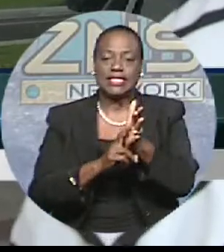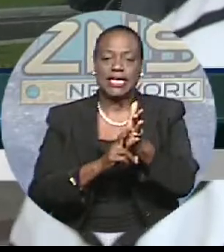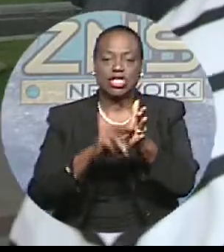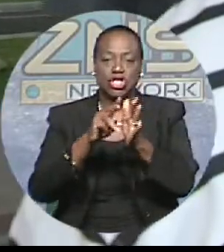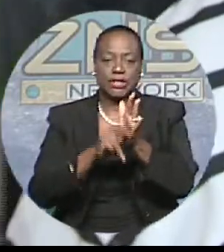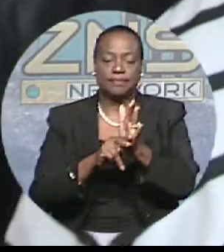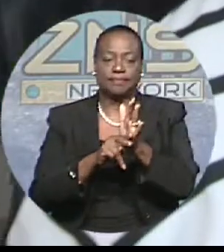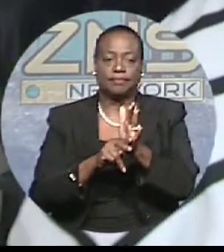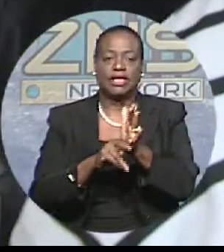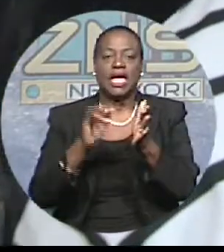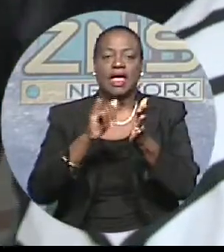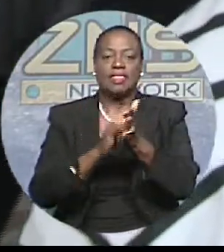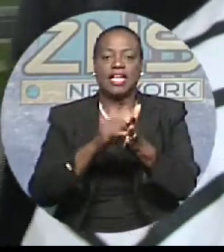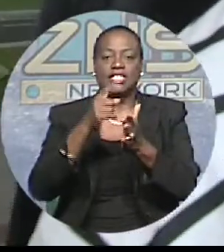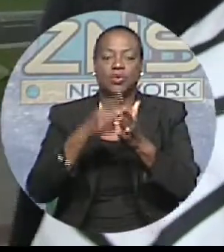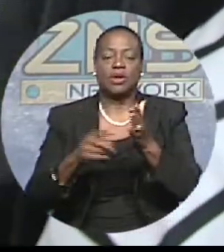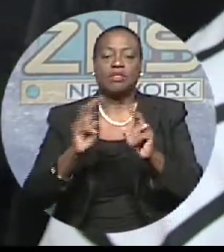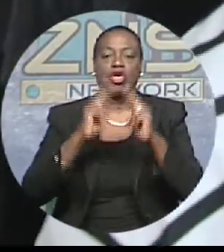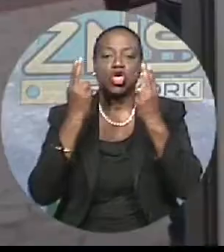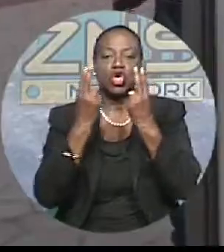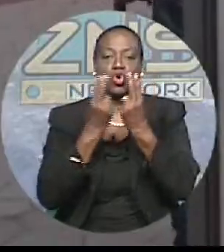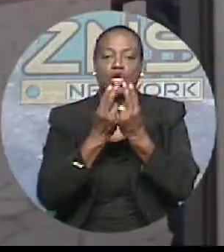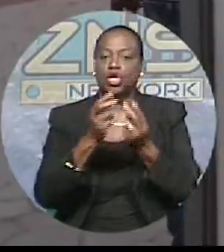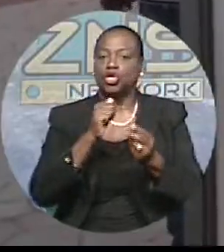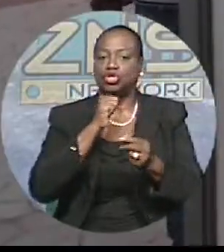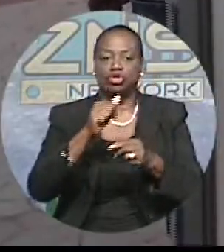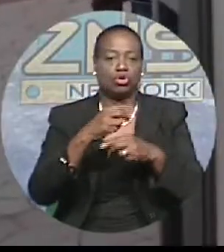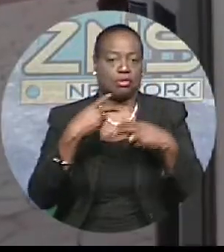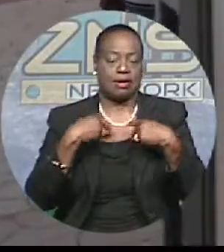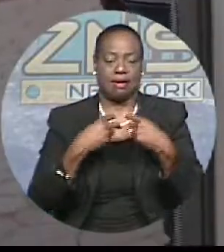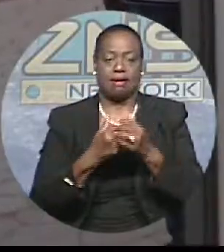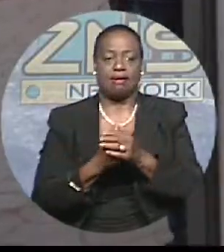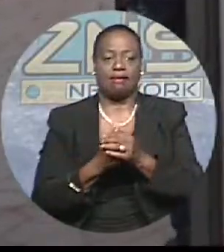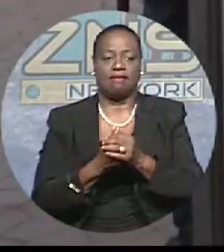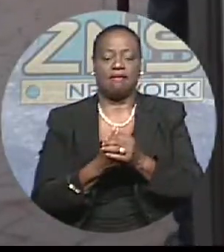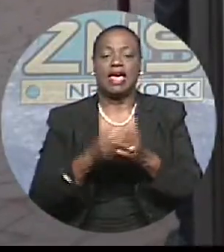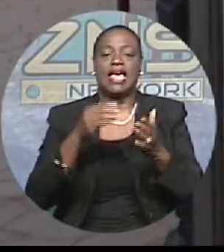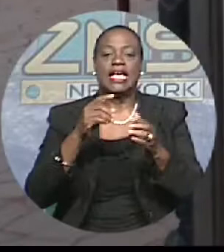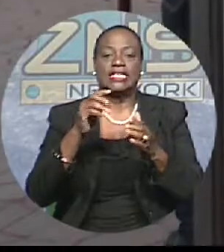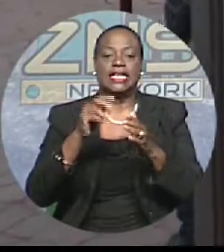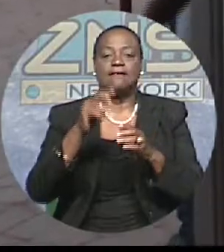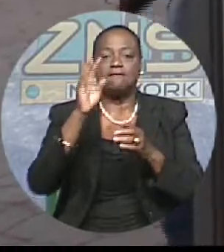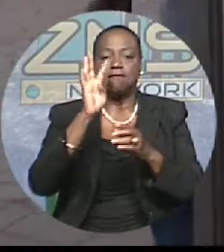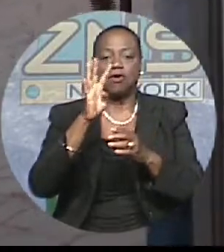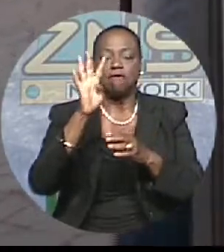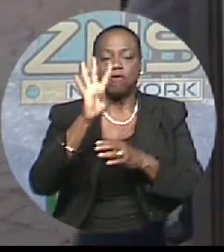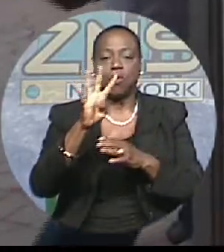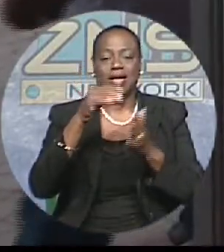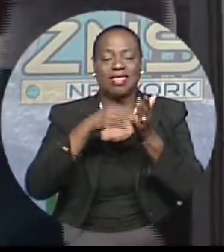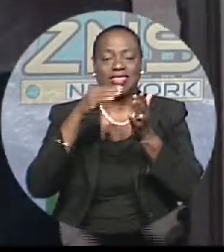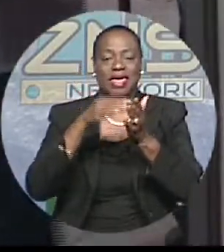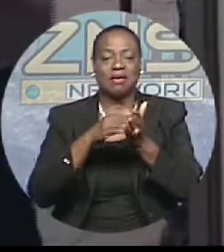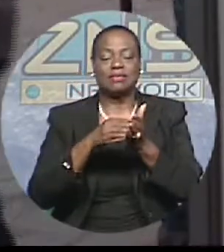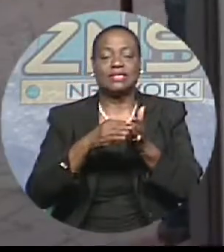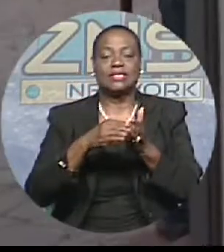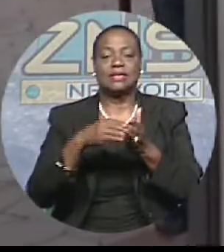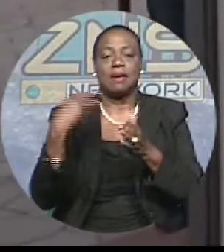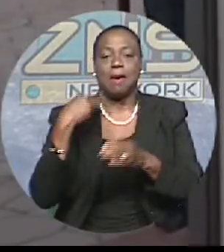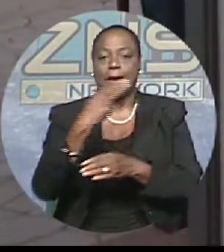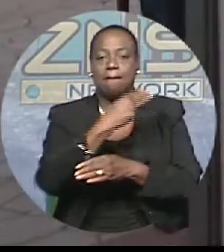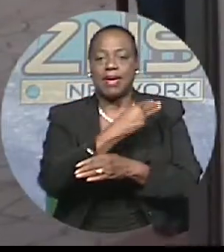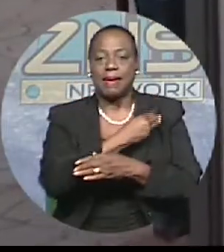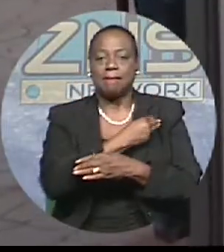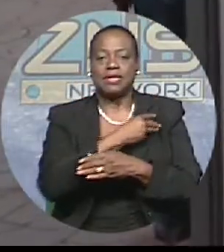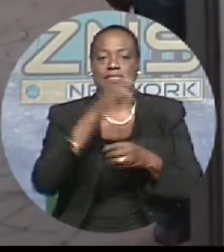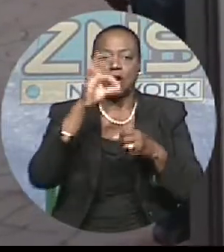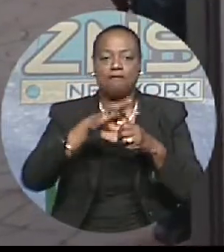things that that the union has lacked, okay? Nearly 4,000 members were eligible to cast their ballots Friday. Many